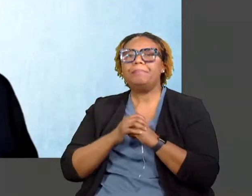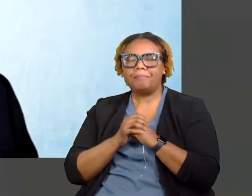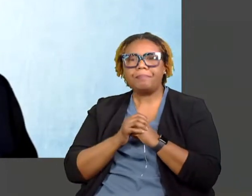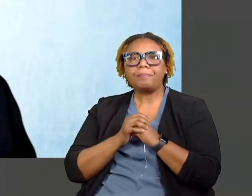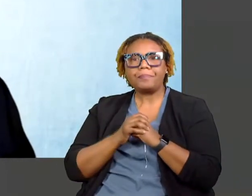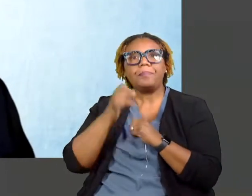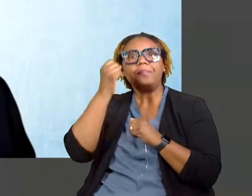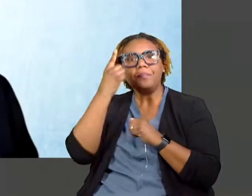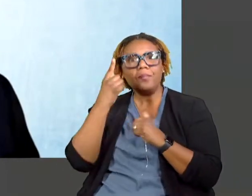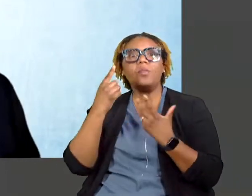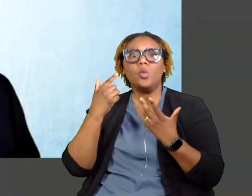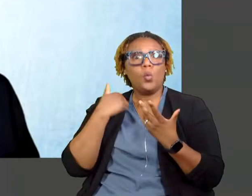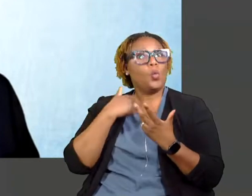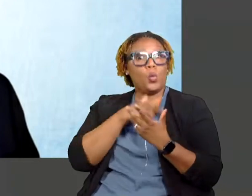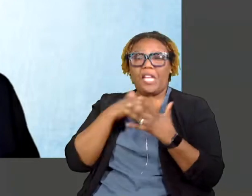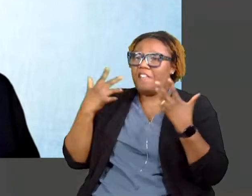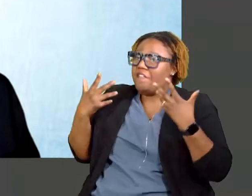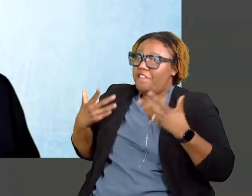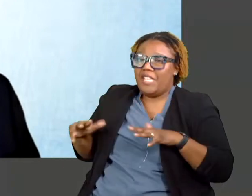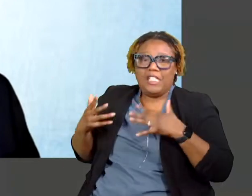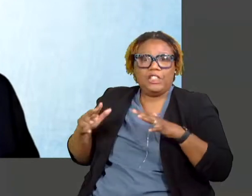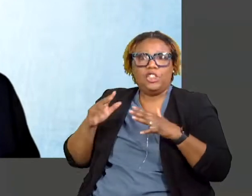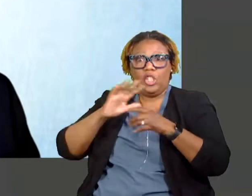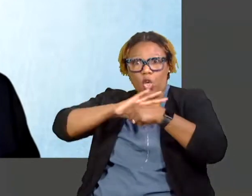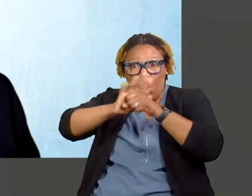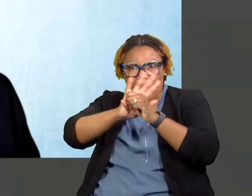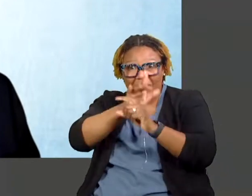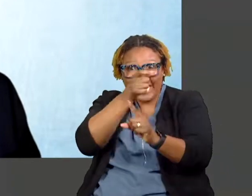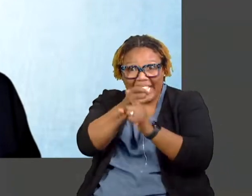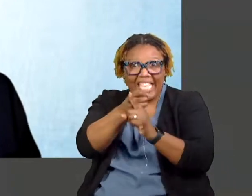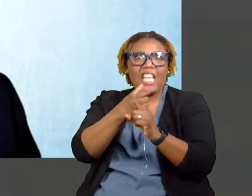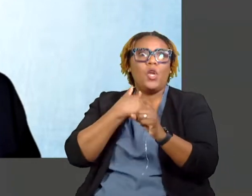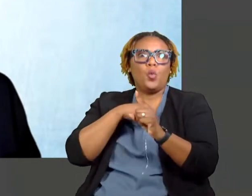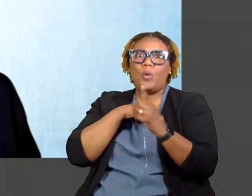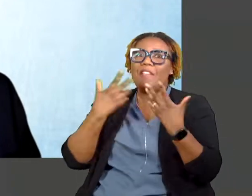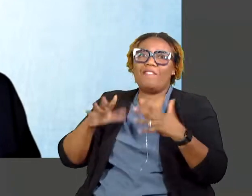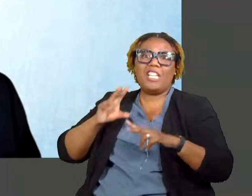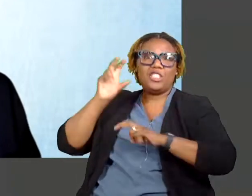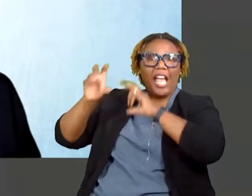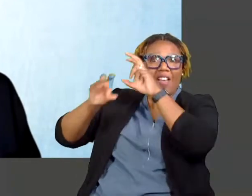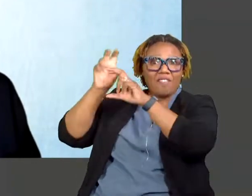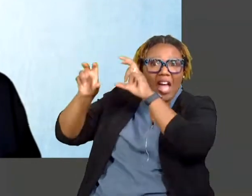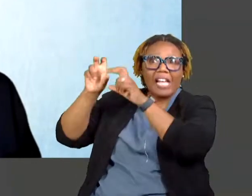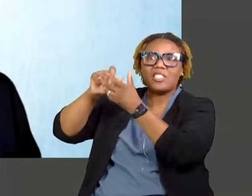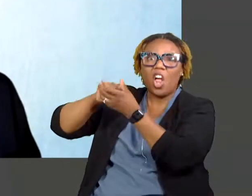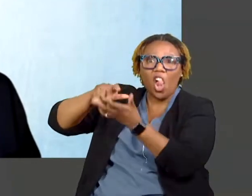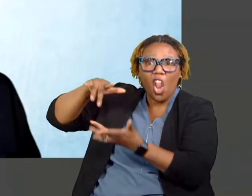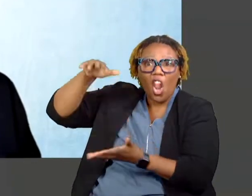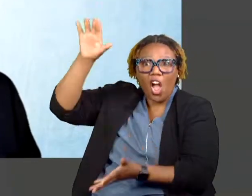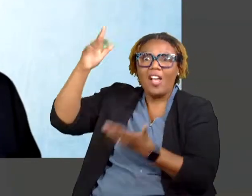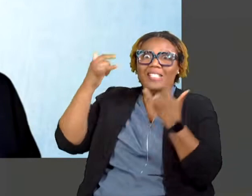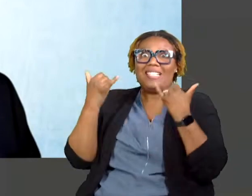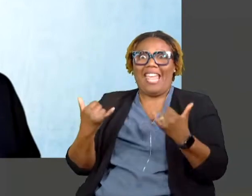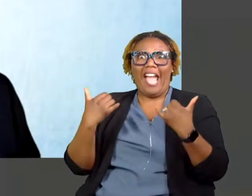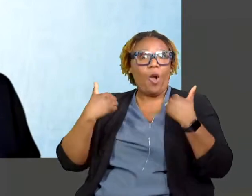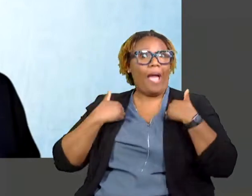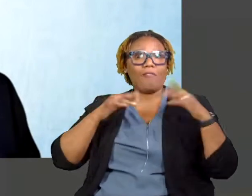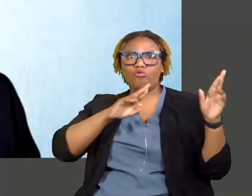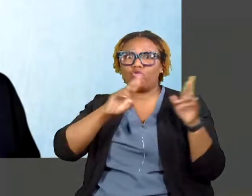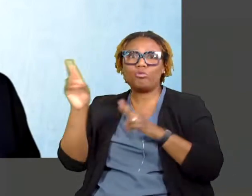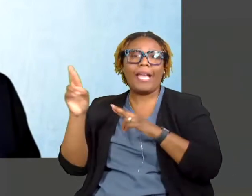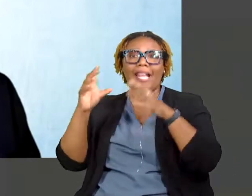stockpiling investments that ASPR made during the COVID response, we have a good supply of gloves, goggles, face